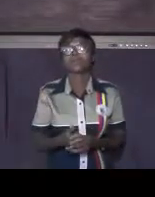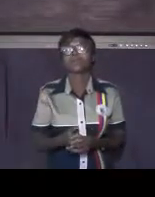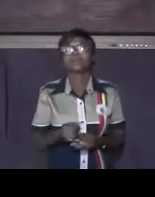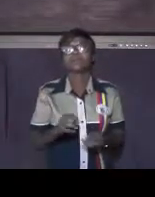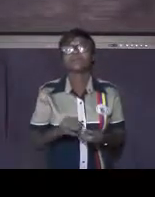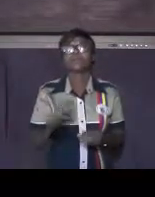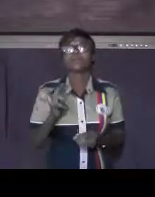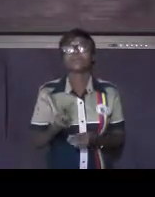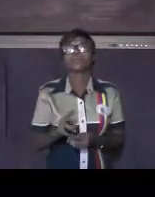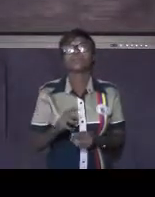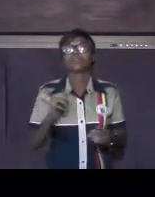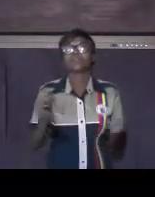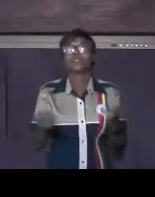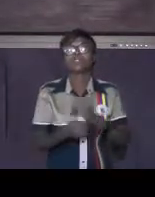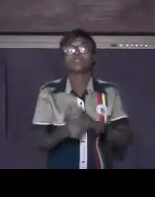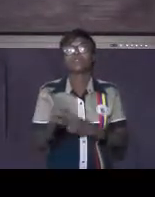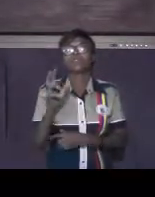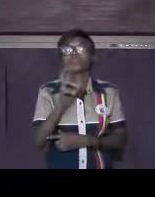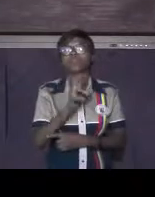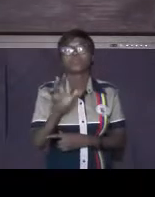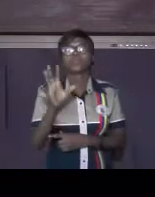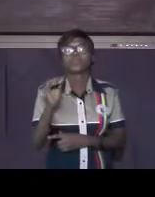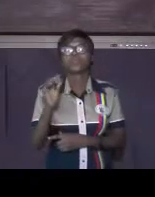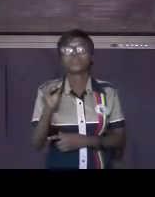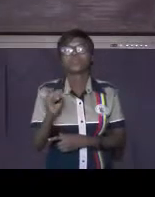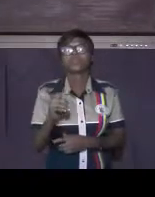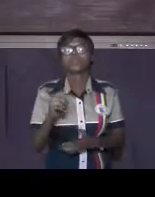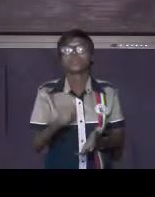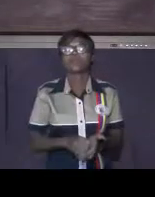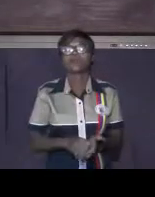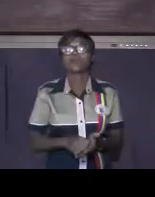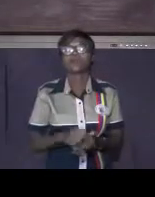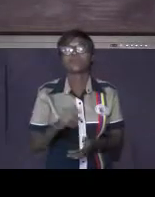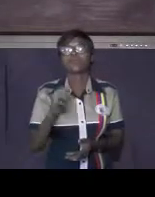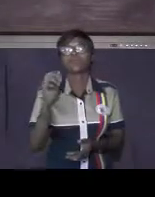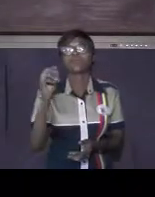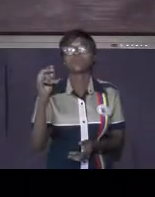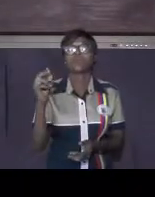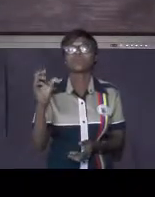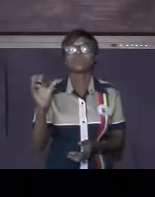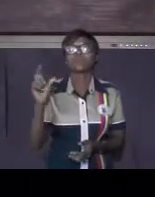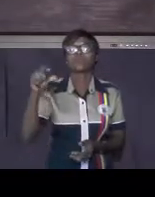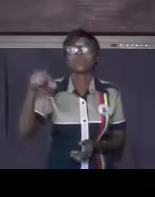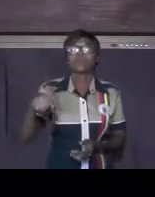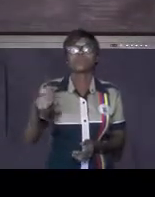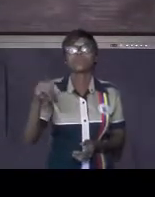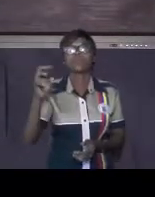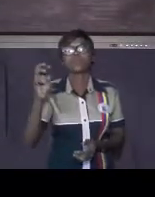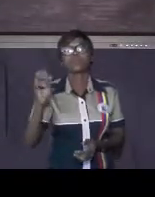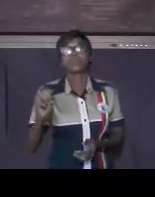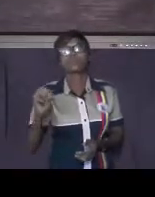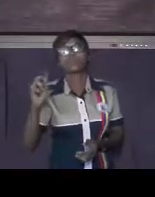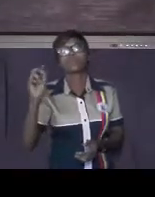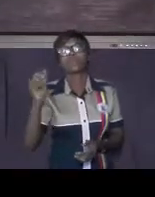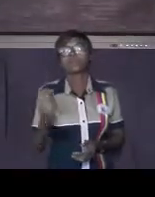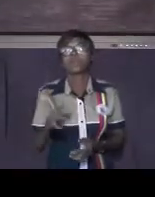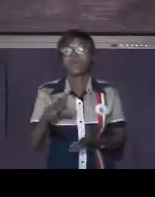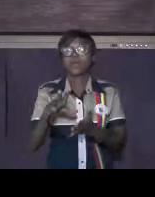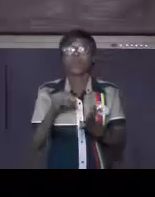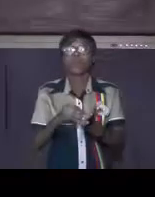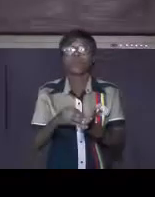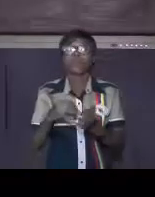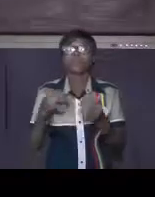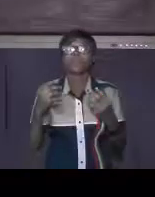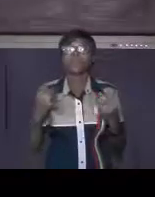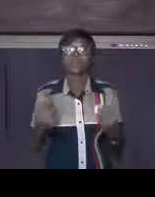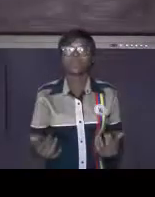hectares, and square meters. Change 350 square meters to hectares. Change 685 hectares to square kilometers.